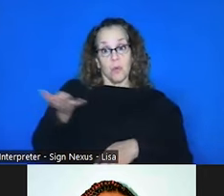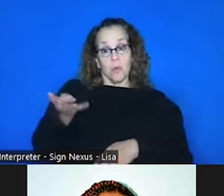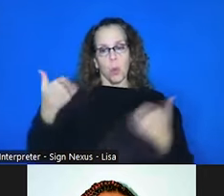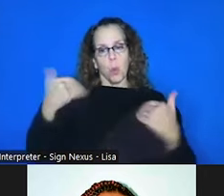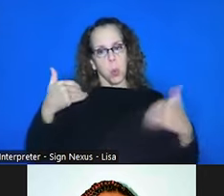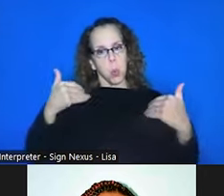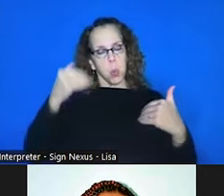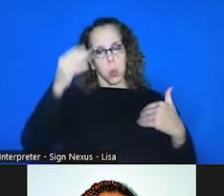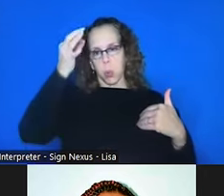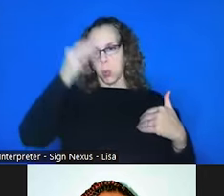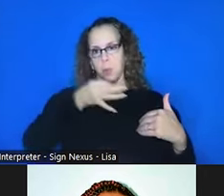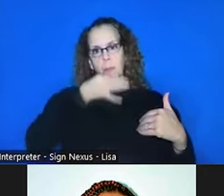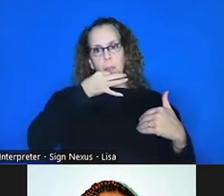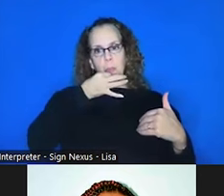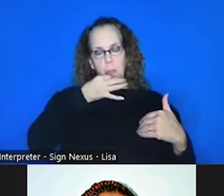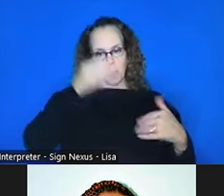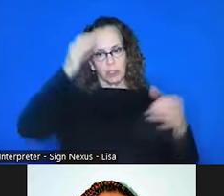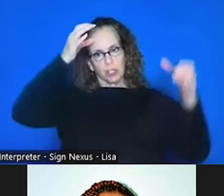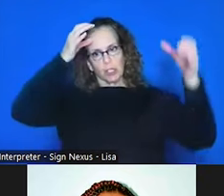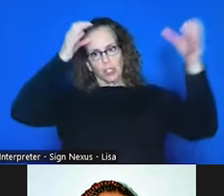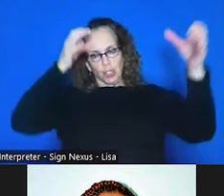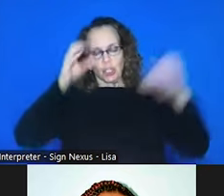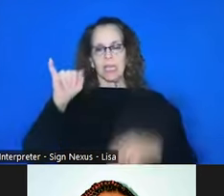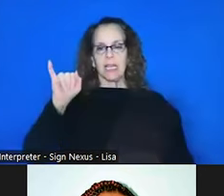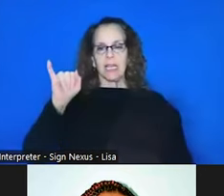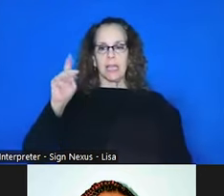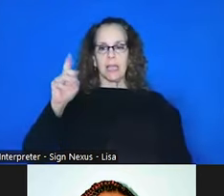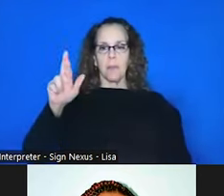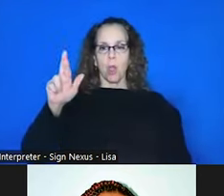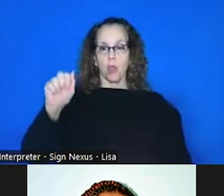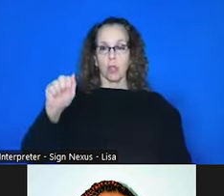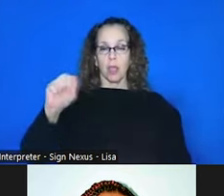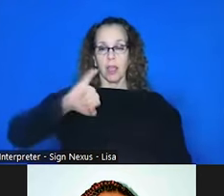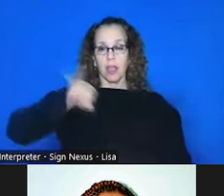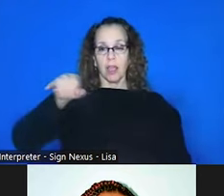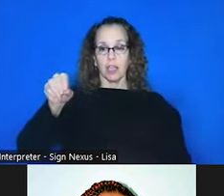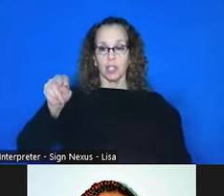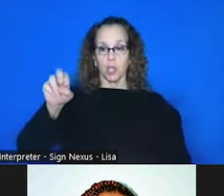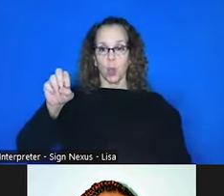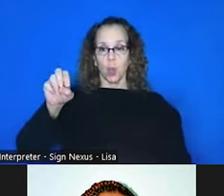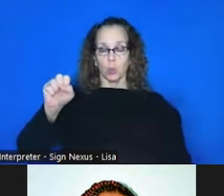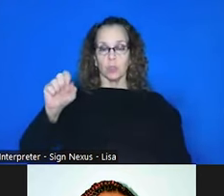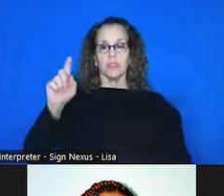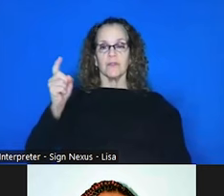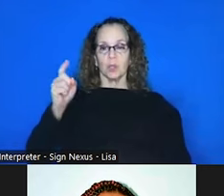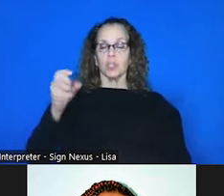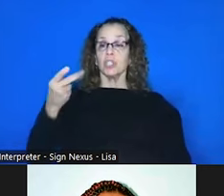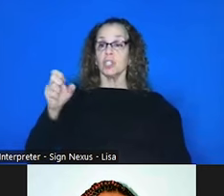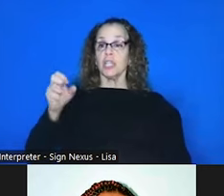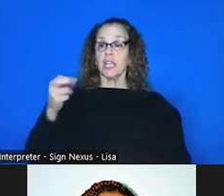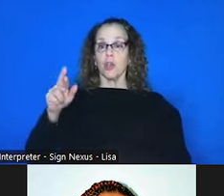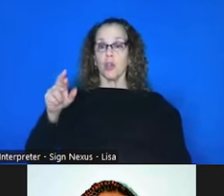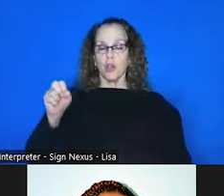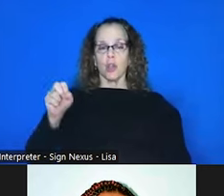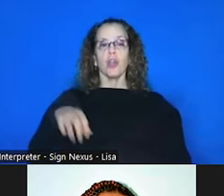issues. First, we have Amara Jones, she, her, hers pronouns, the founder and CEO of Translash